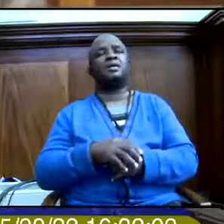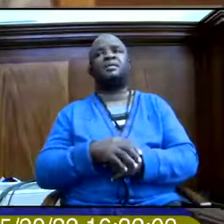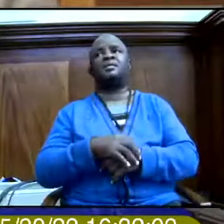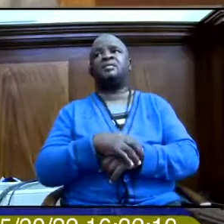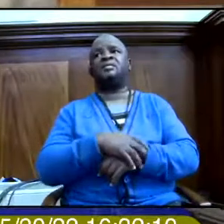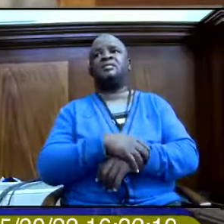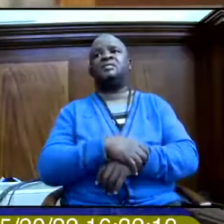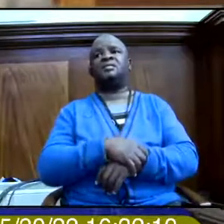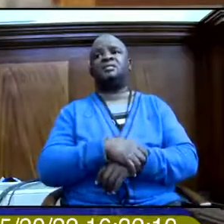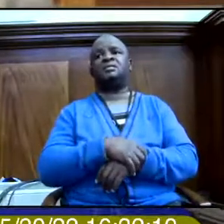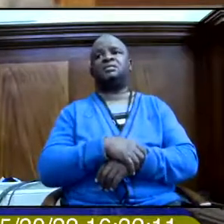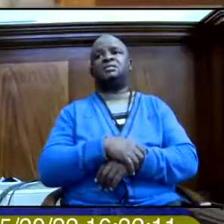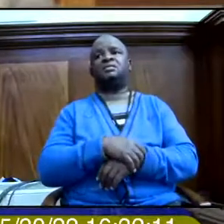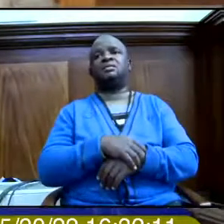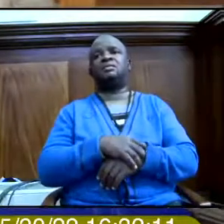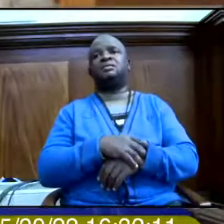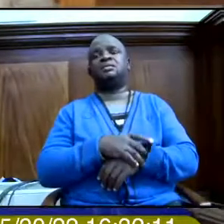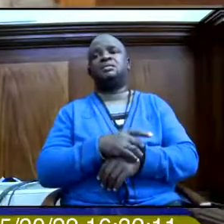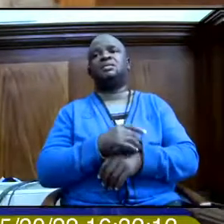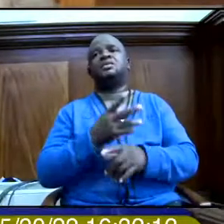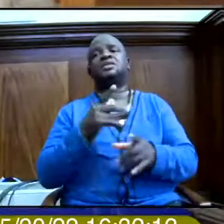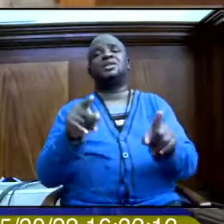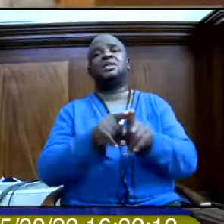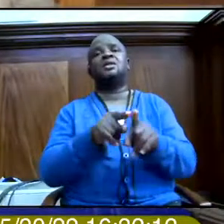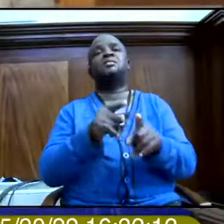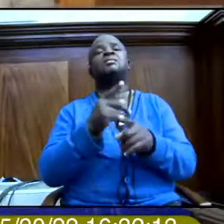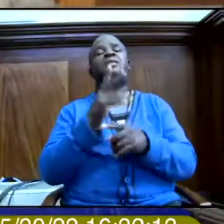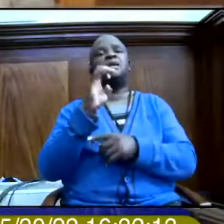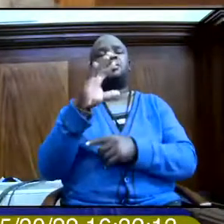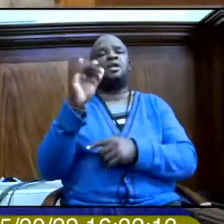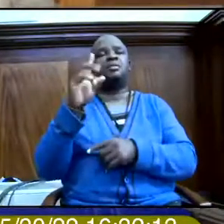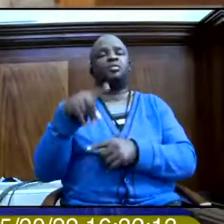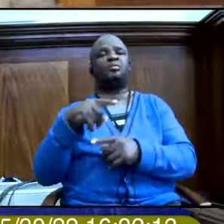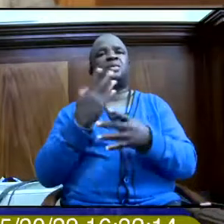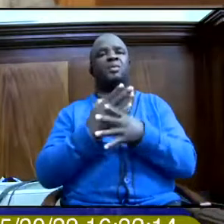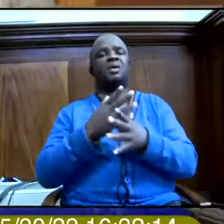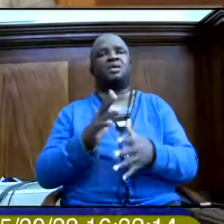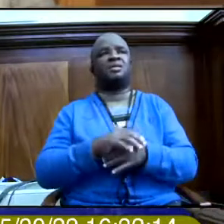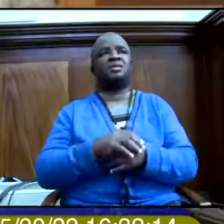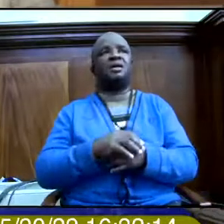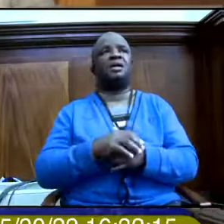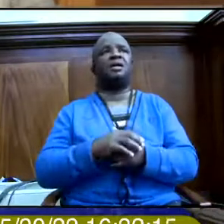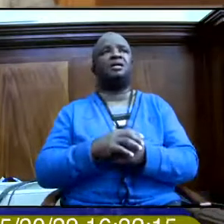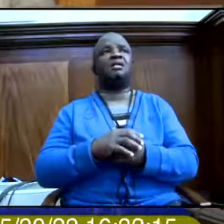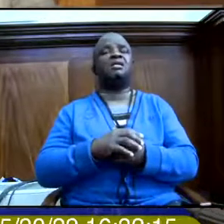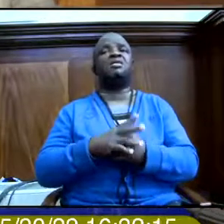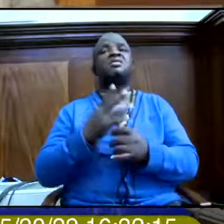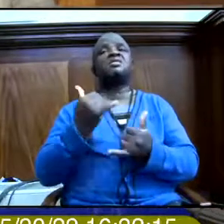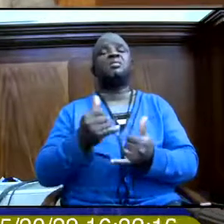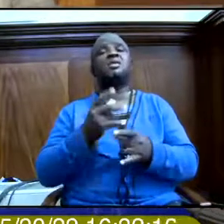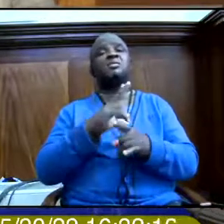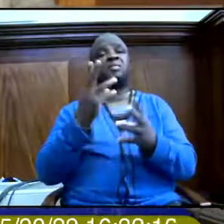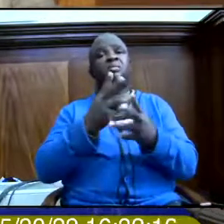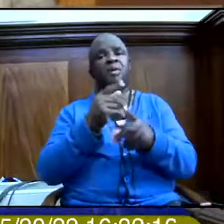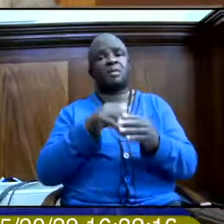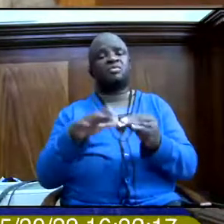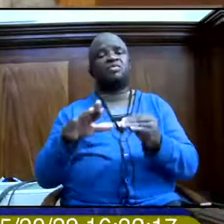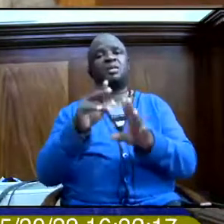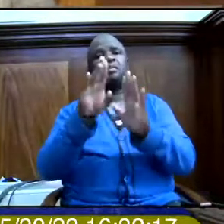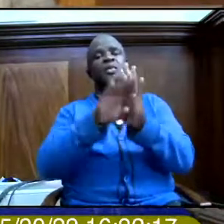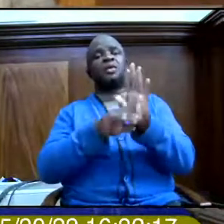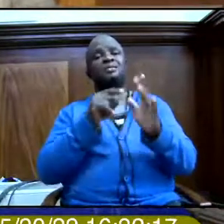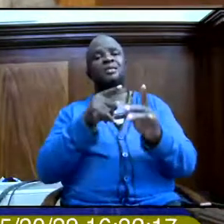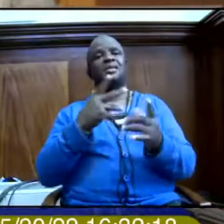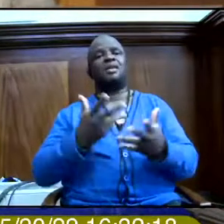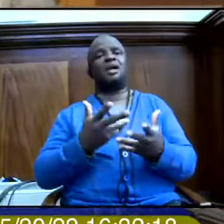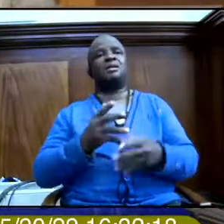doing the same with epwp workers those that have exited the system where are